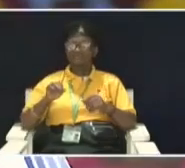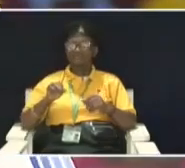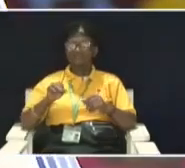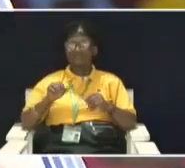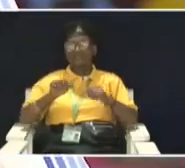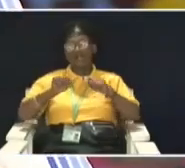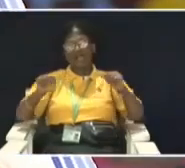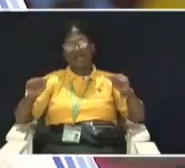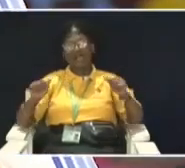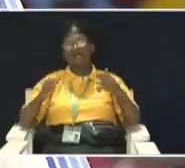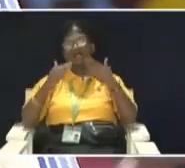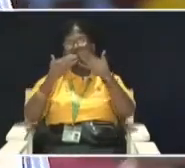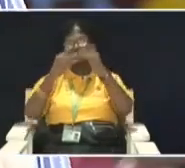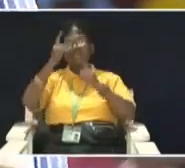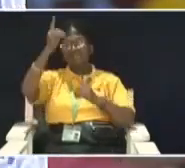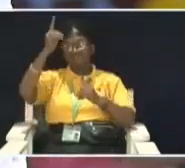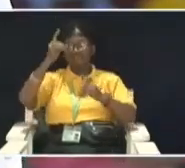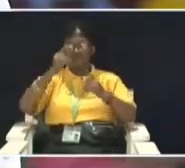29. Thank you, Lord.